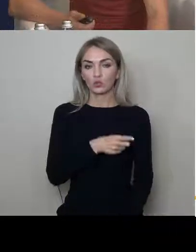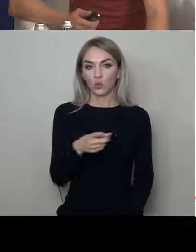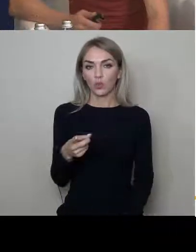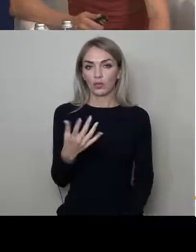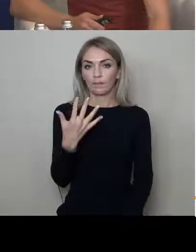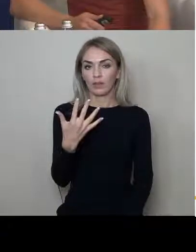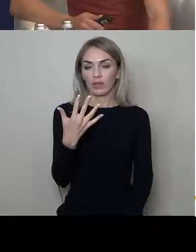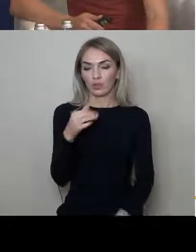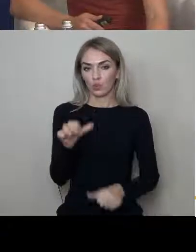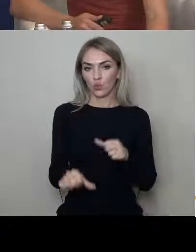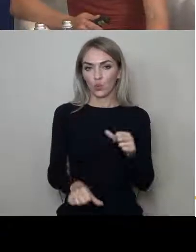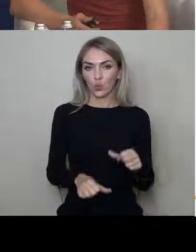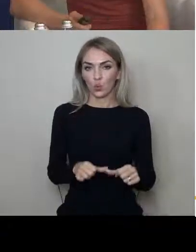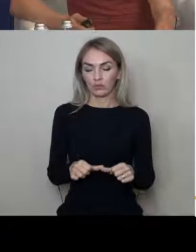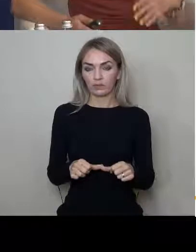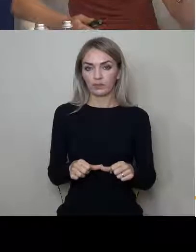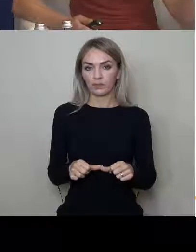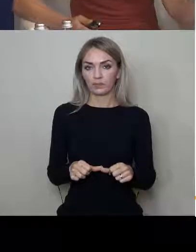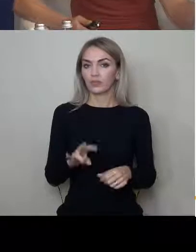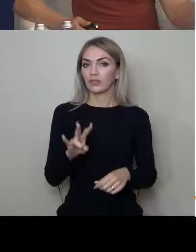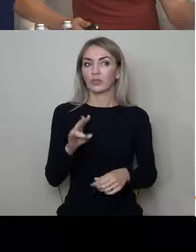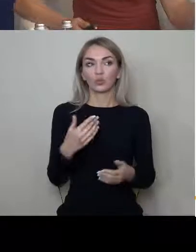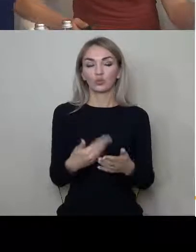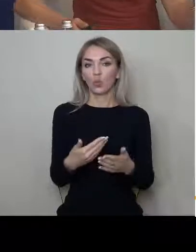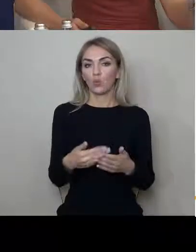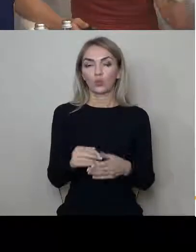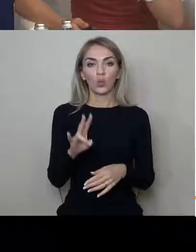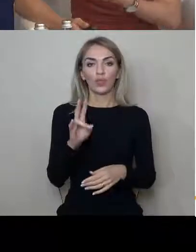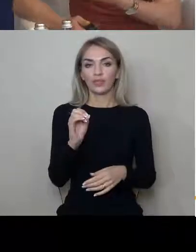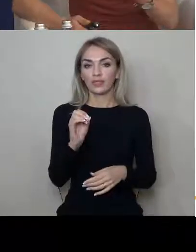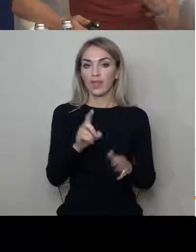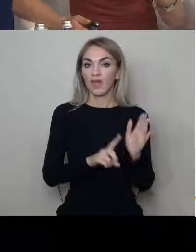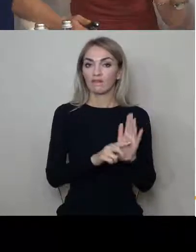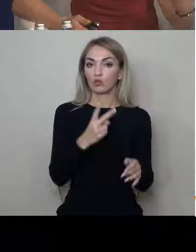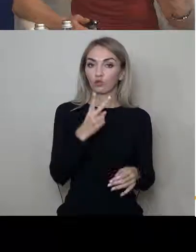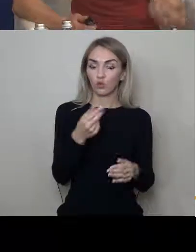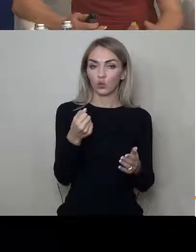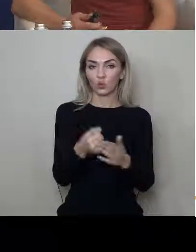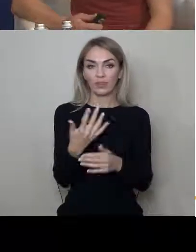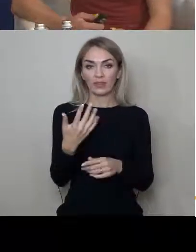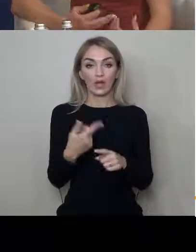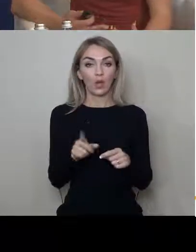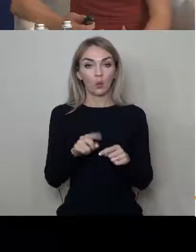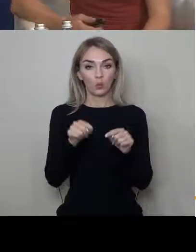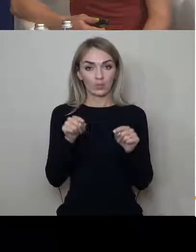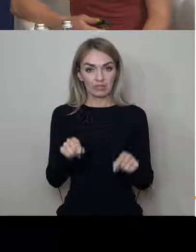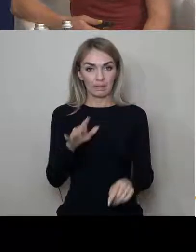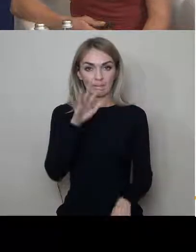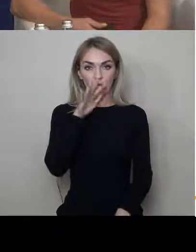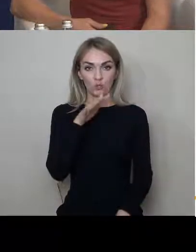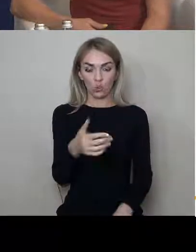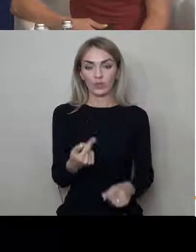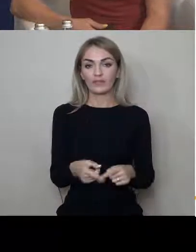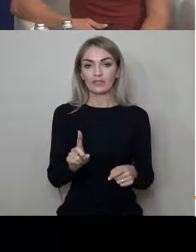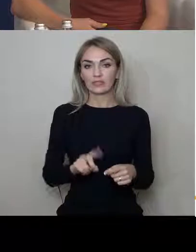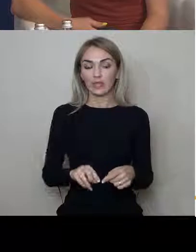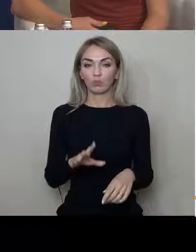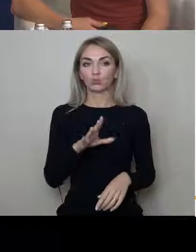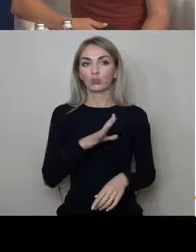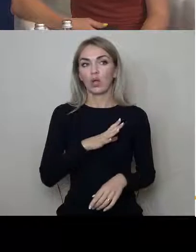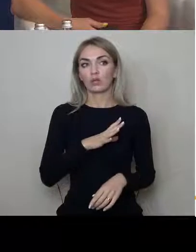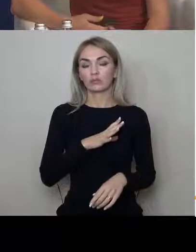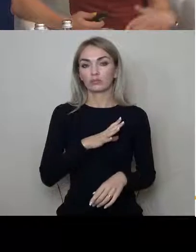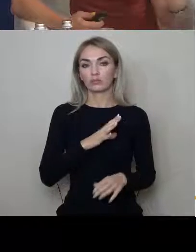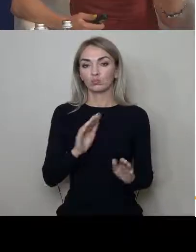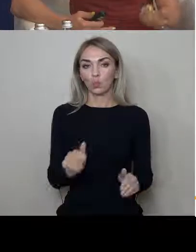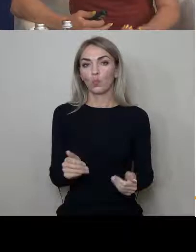holding specific activity for the period of 5 years, not from 2 and